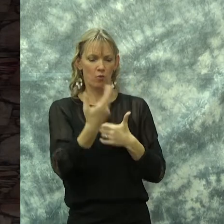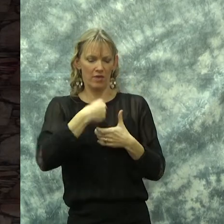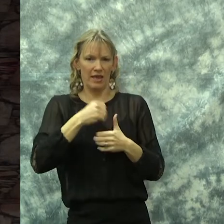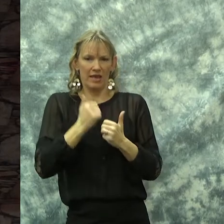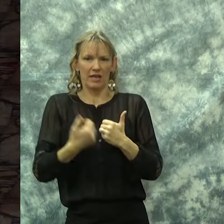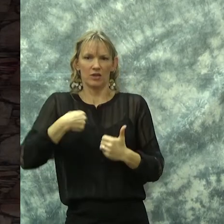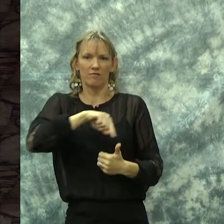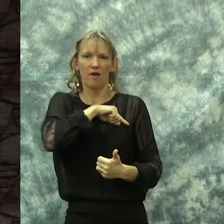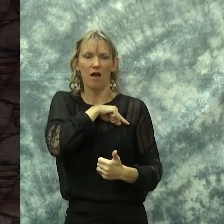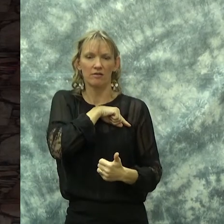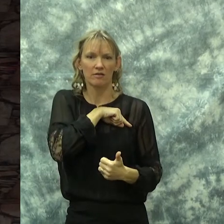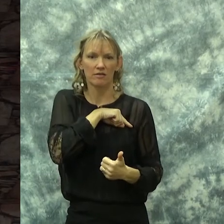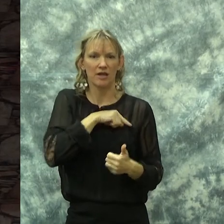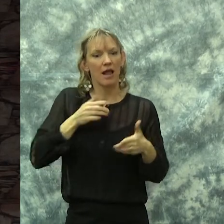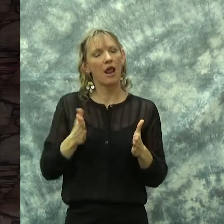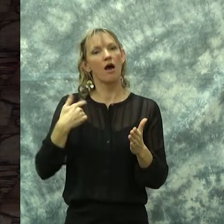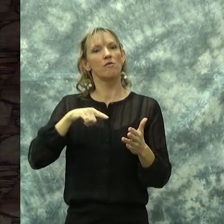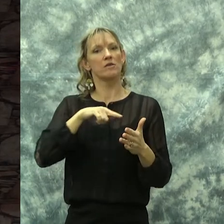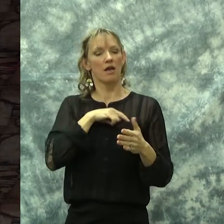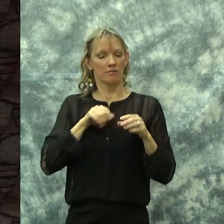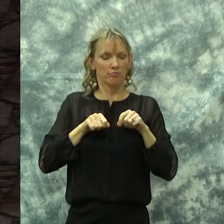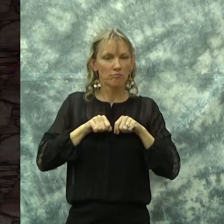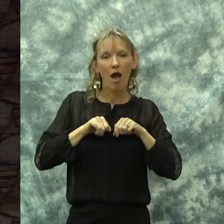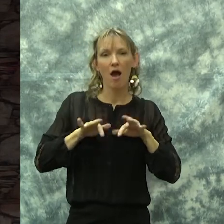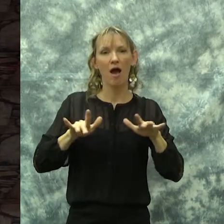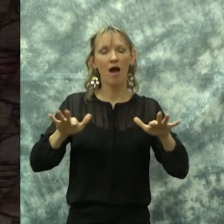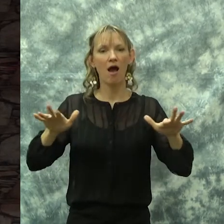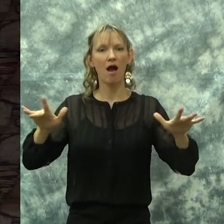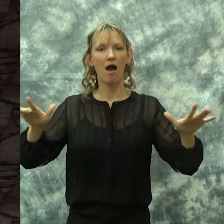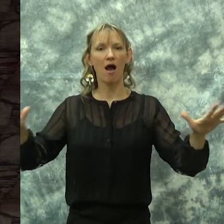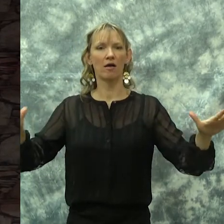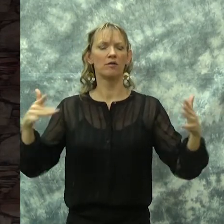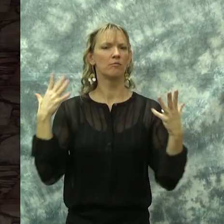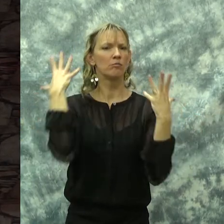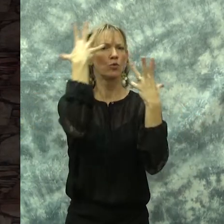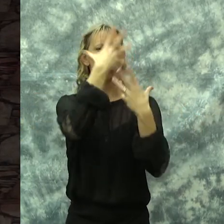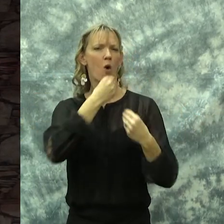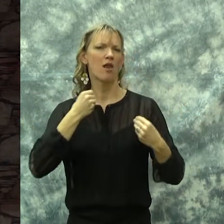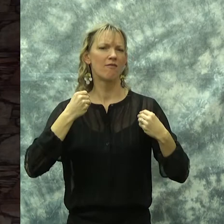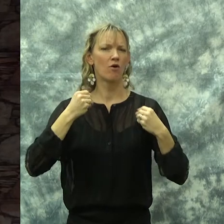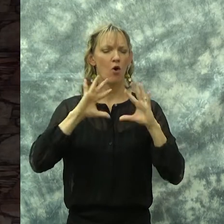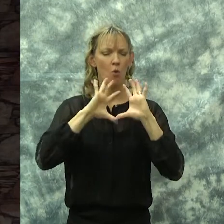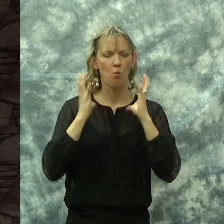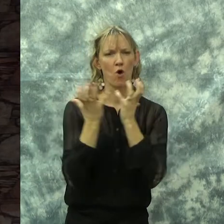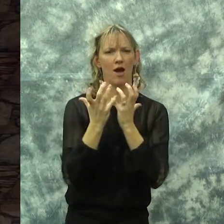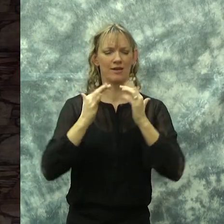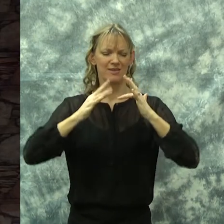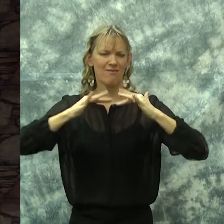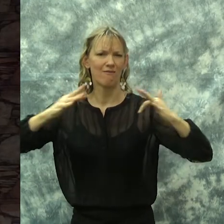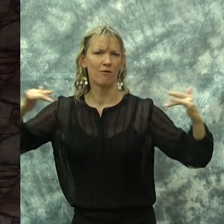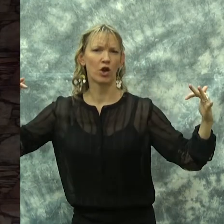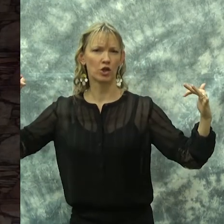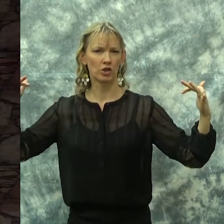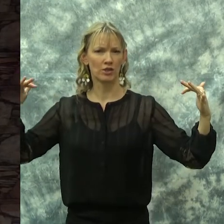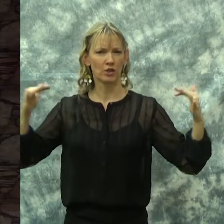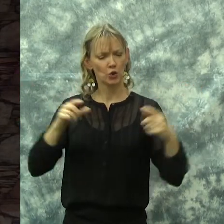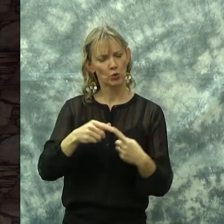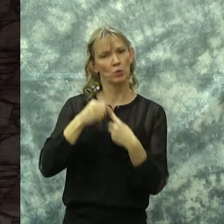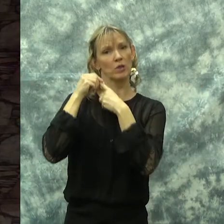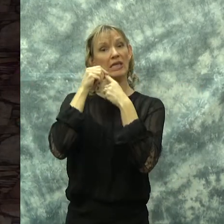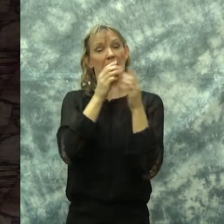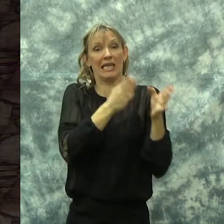that allows us to emanate in this beautifully diverse world as unique individuals.